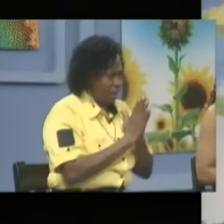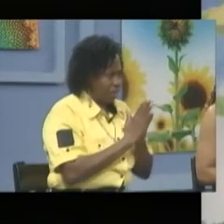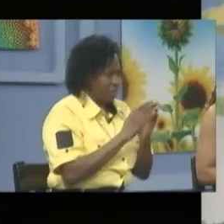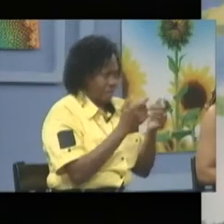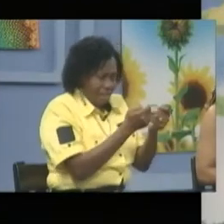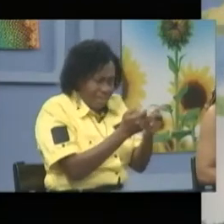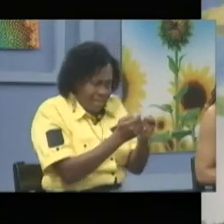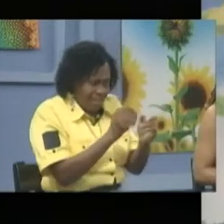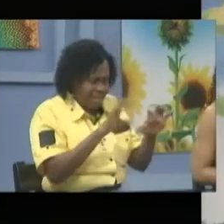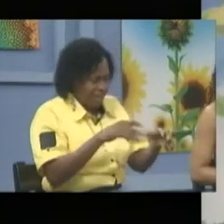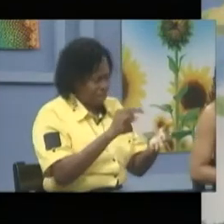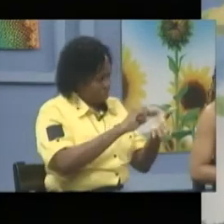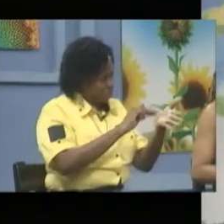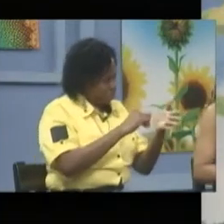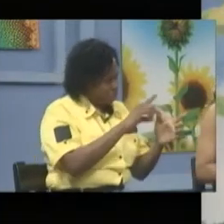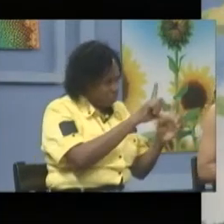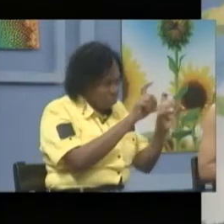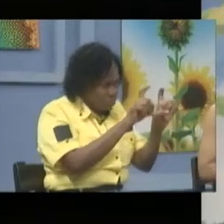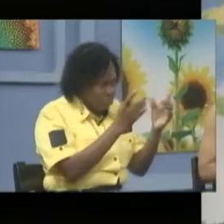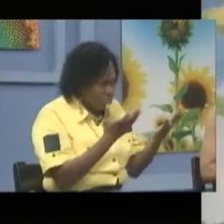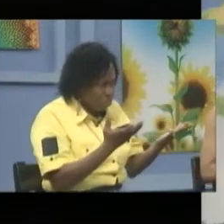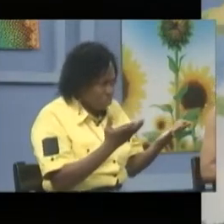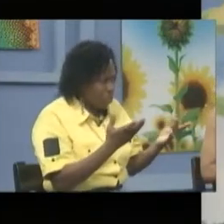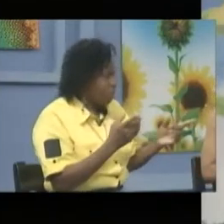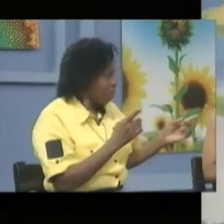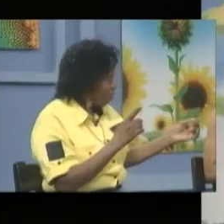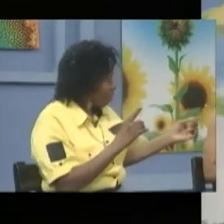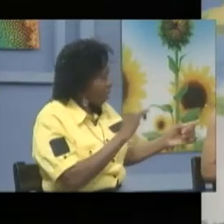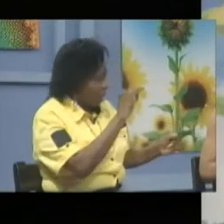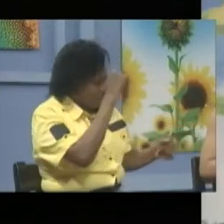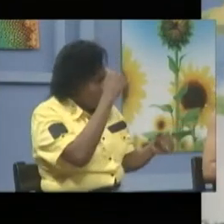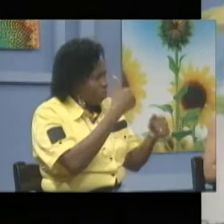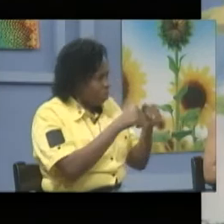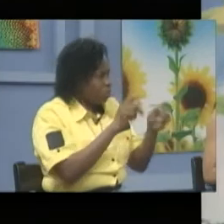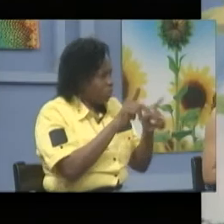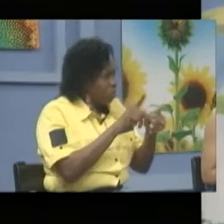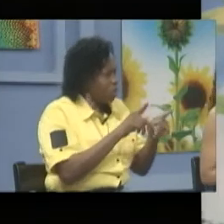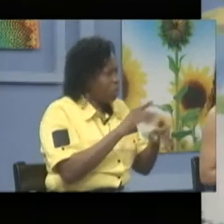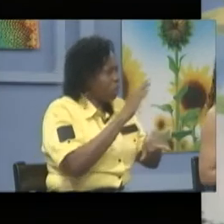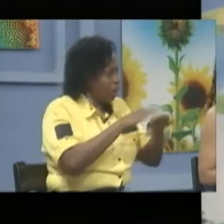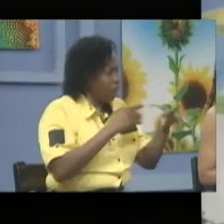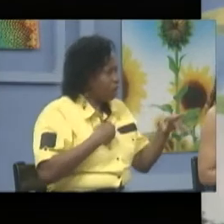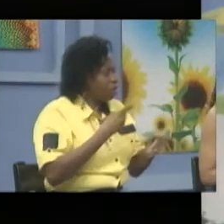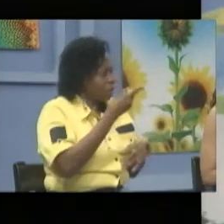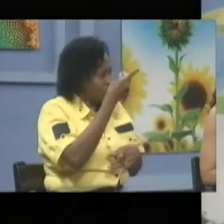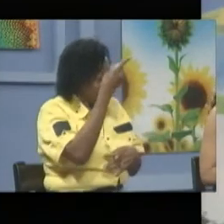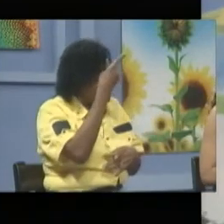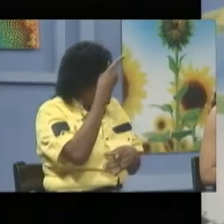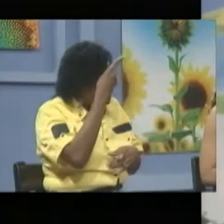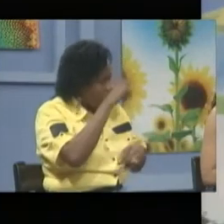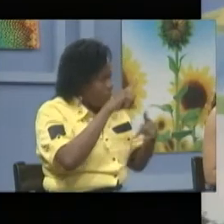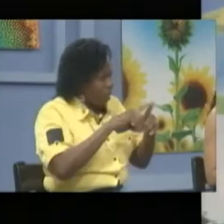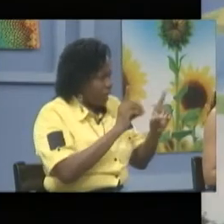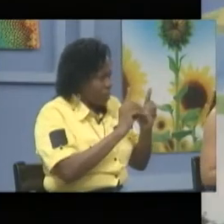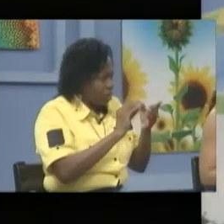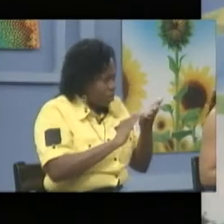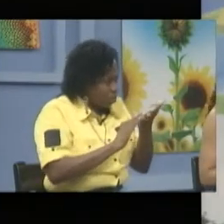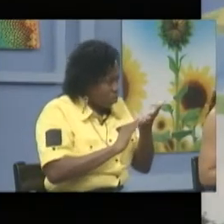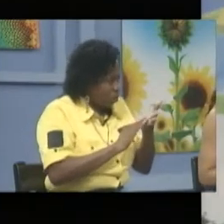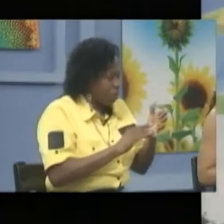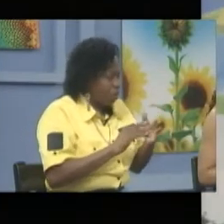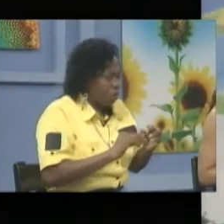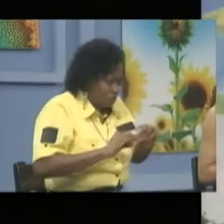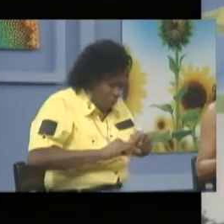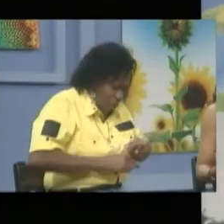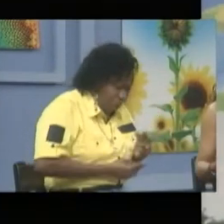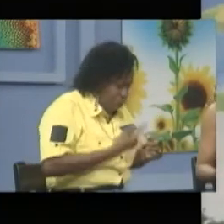Can they read? Yeah. You know? I remember people actually calling me dummy when I did that. And I remember how painful it was